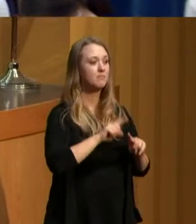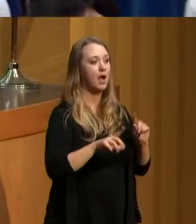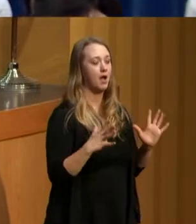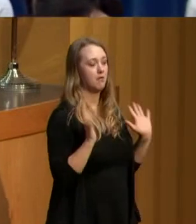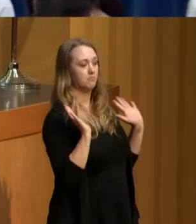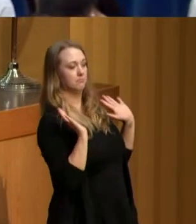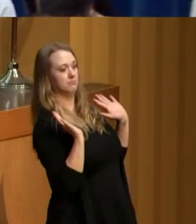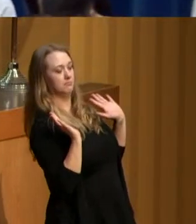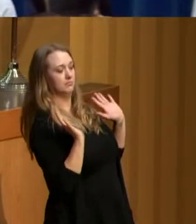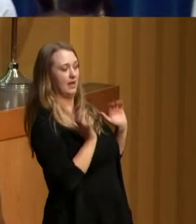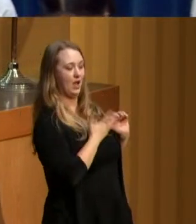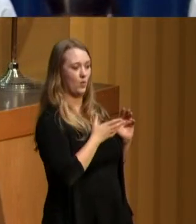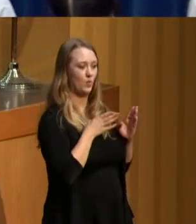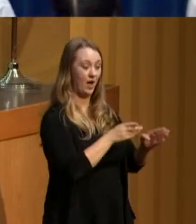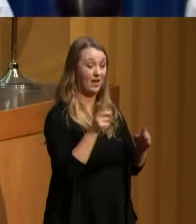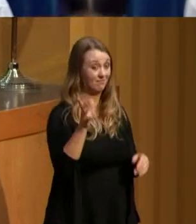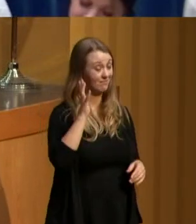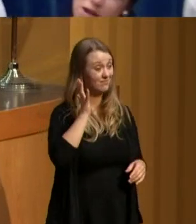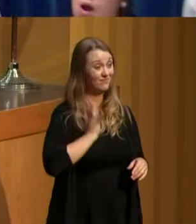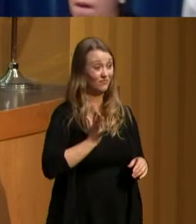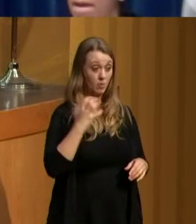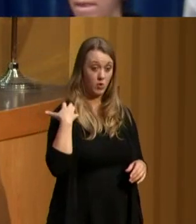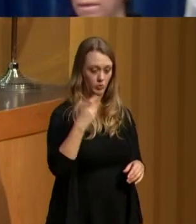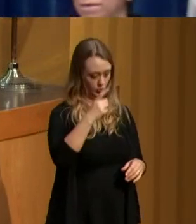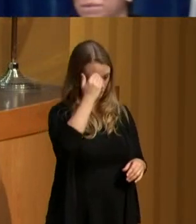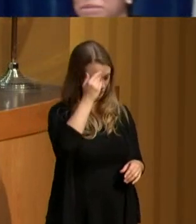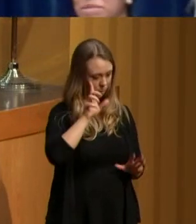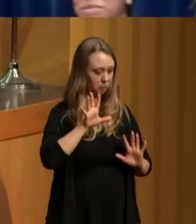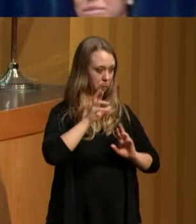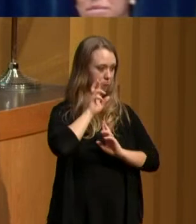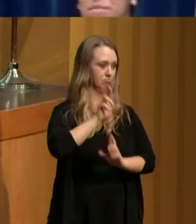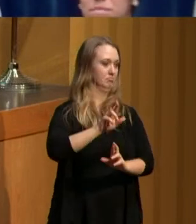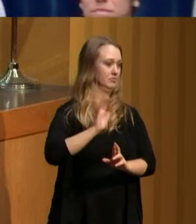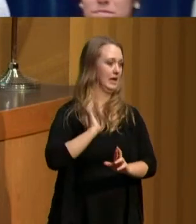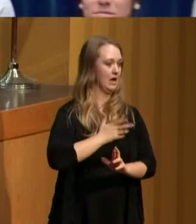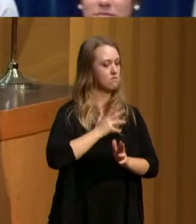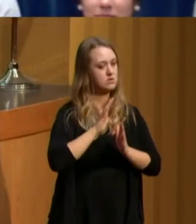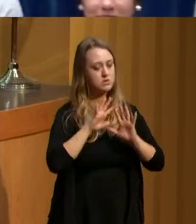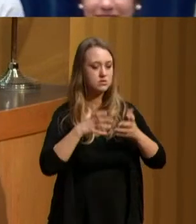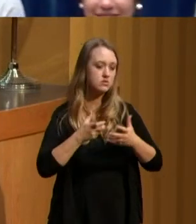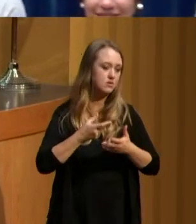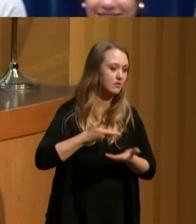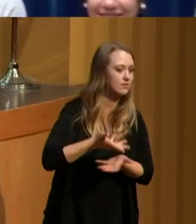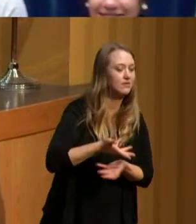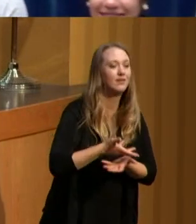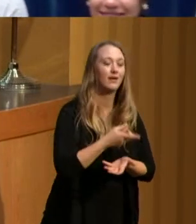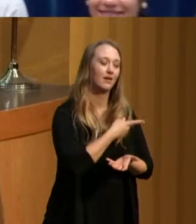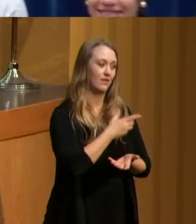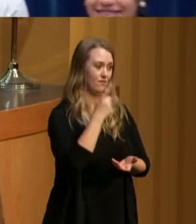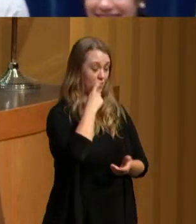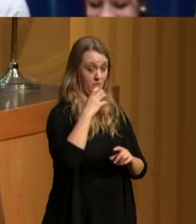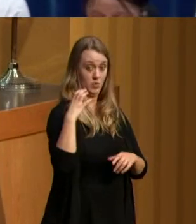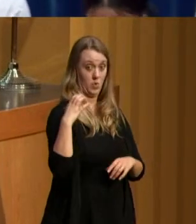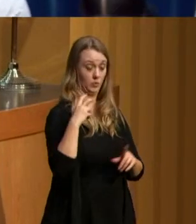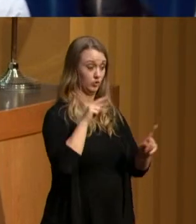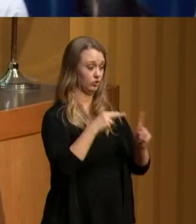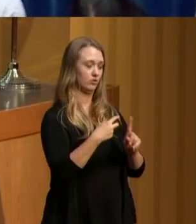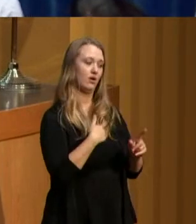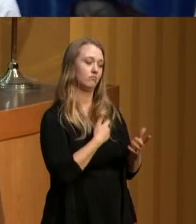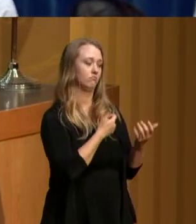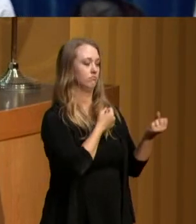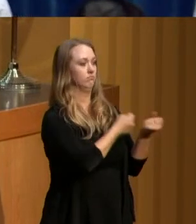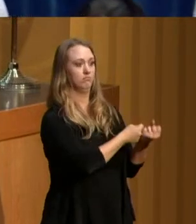a former coach, she's like, hey, she just let us be us. And from a coaching standpoint, you couldn't ask for anything else from an athletic